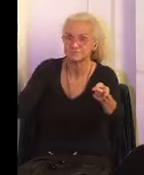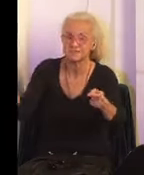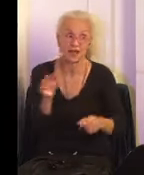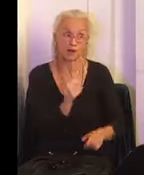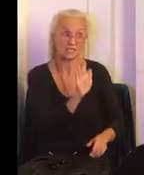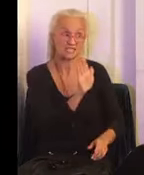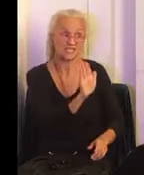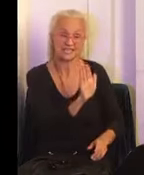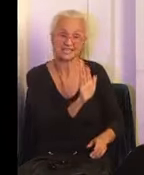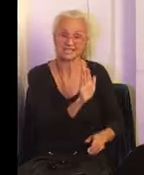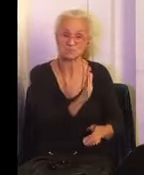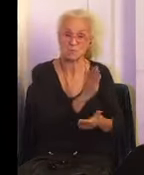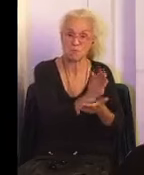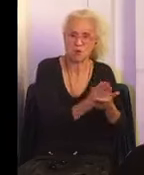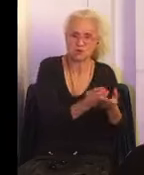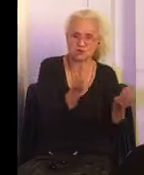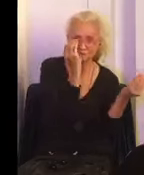to let them know that.